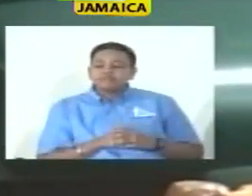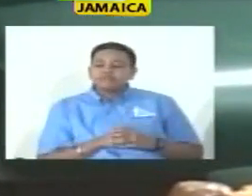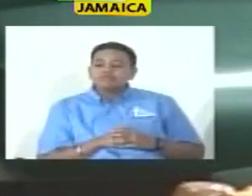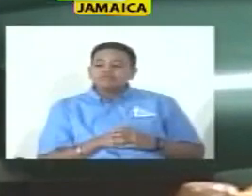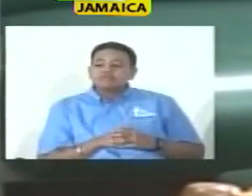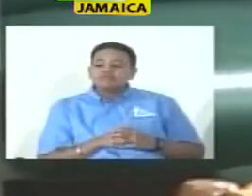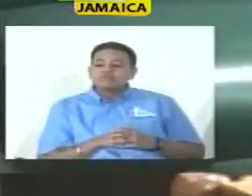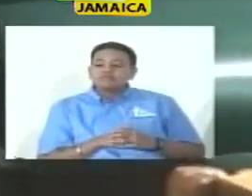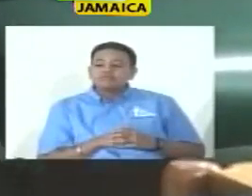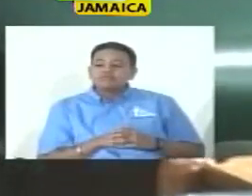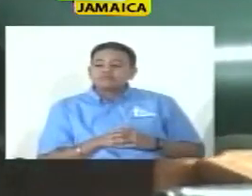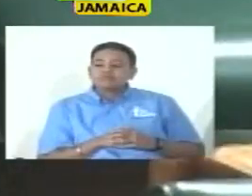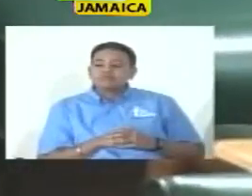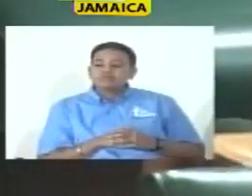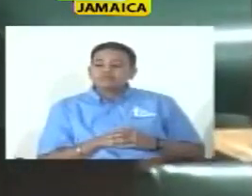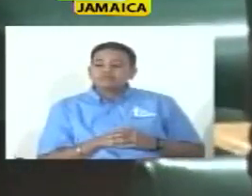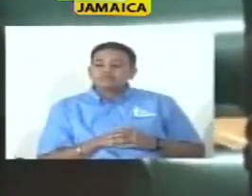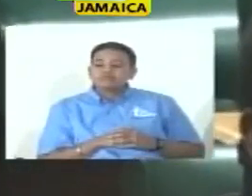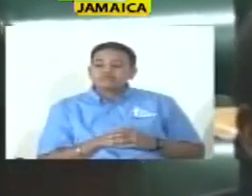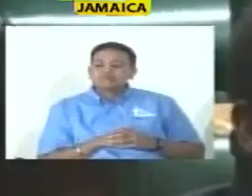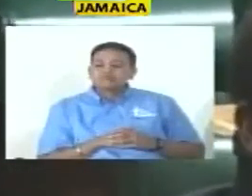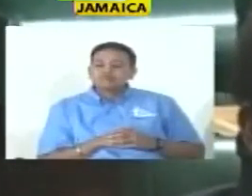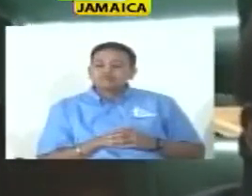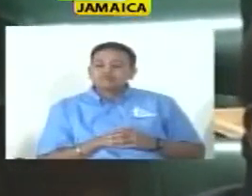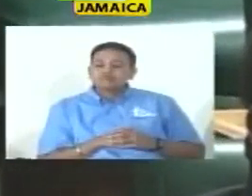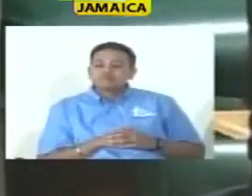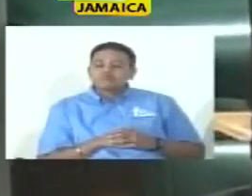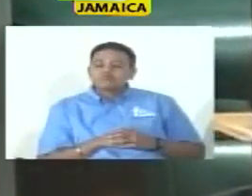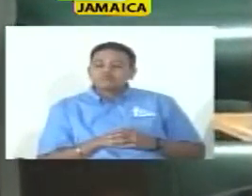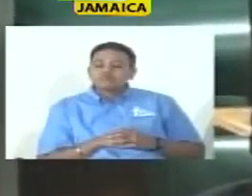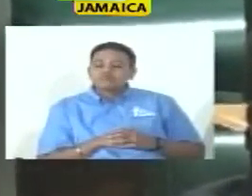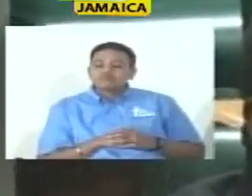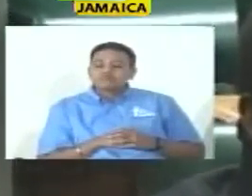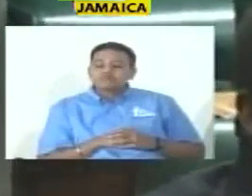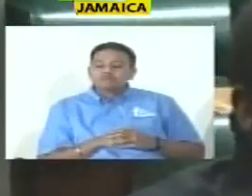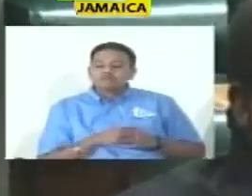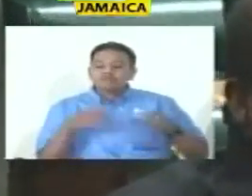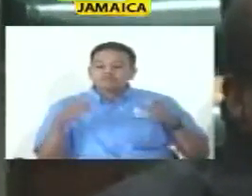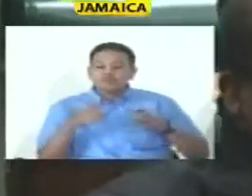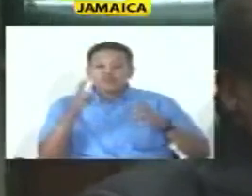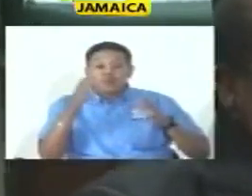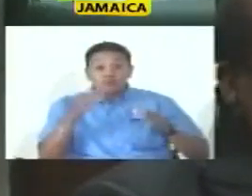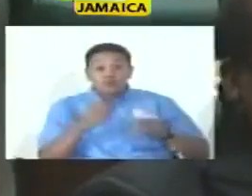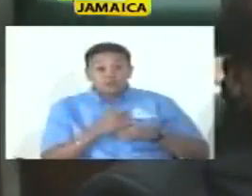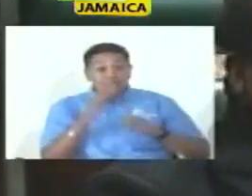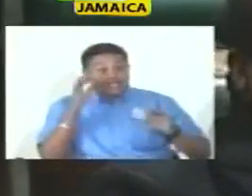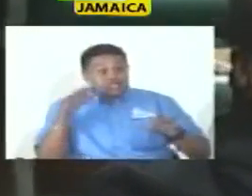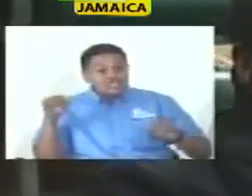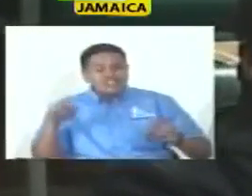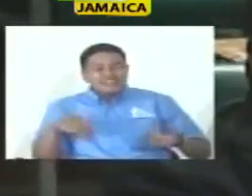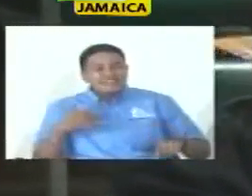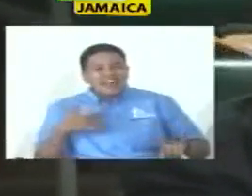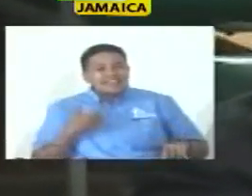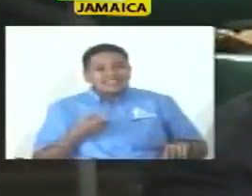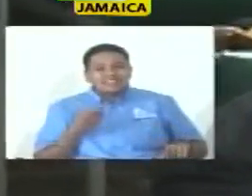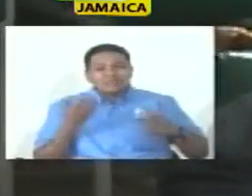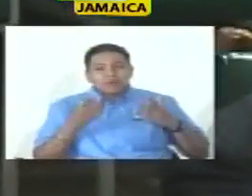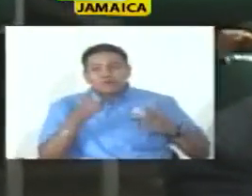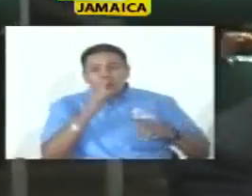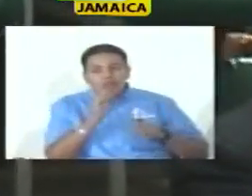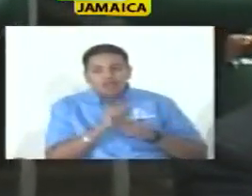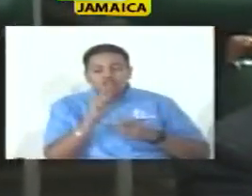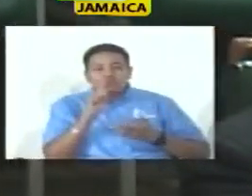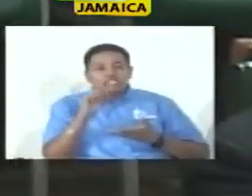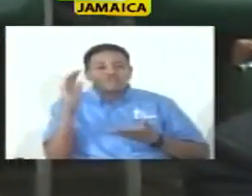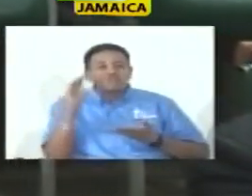of a body sitting less than three, one single person making these types of decisions. It was felt that you might actually reduce